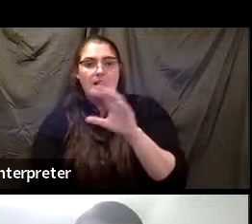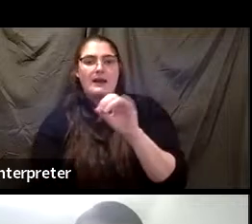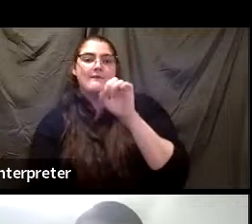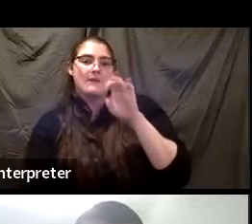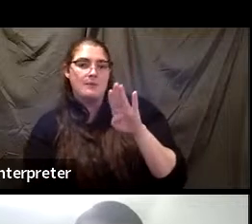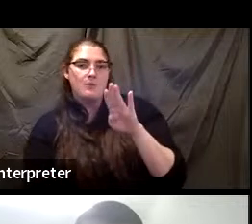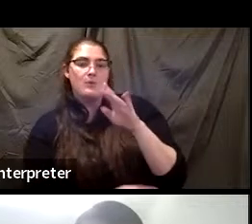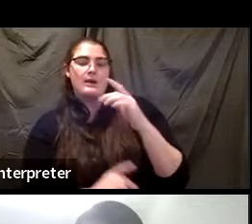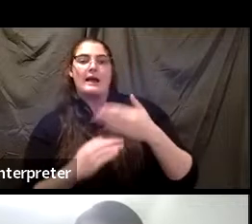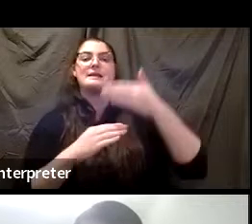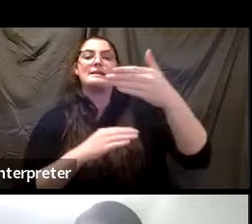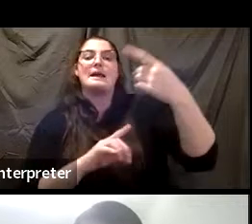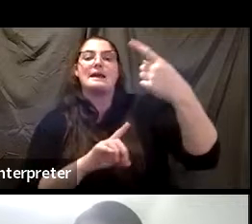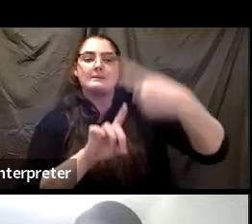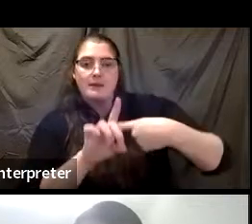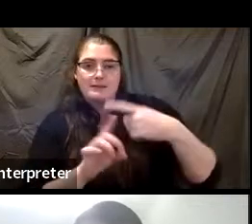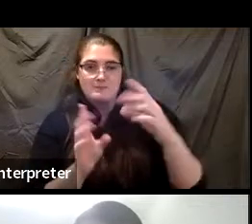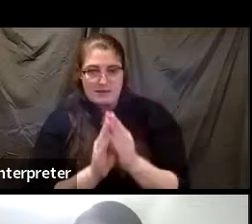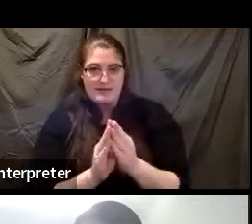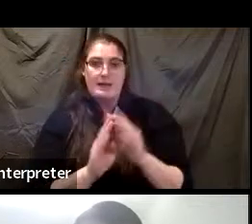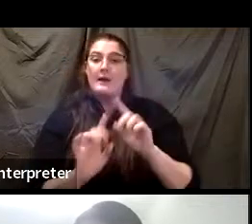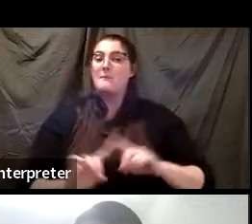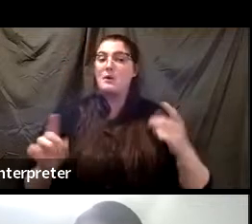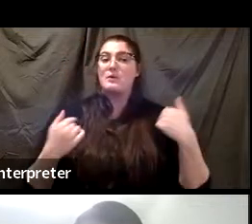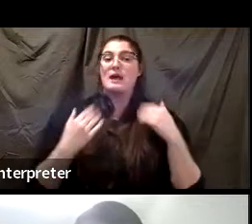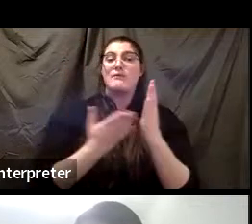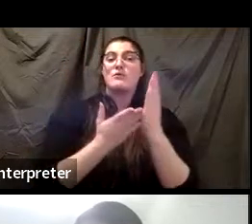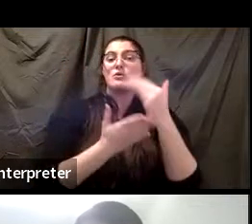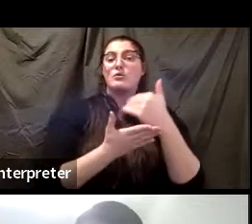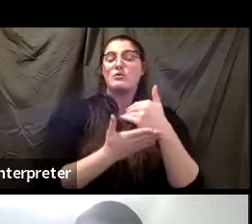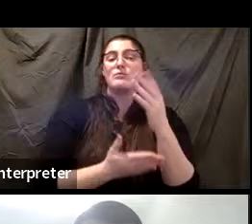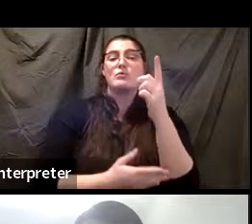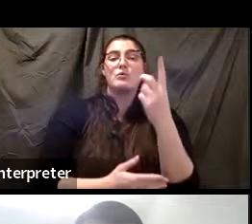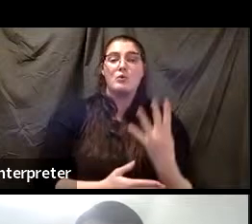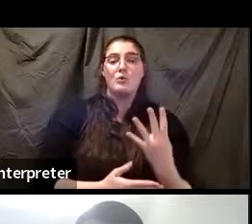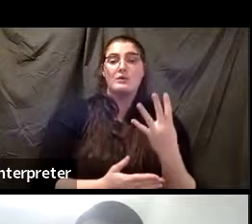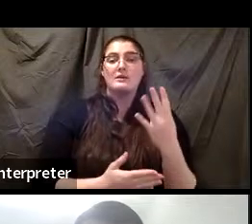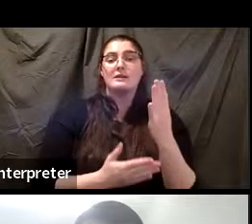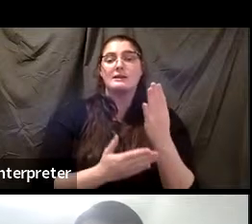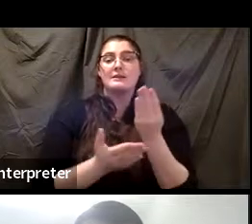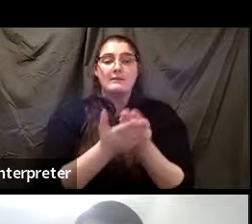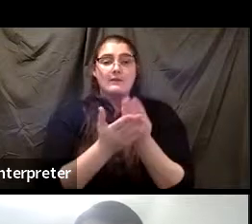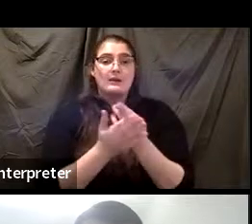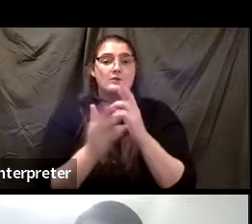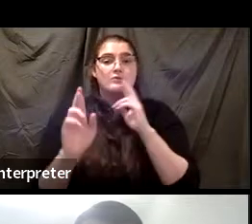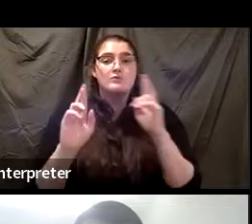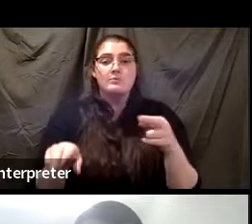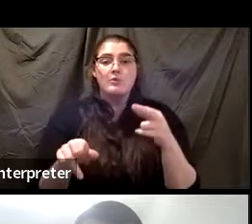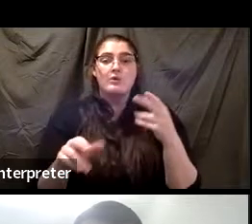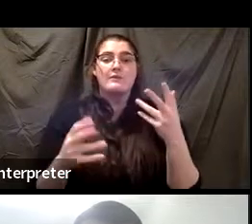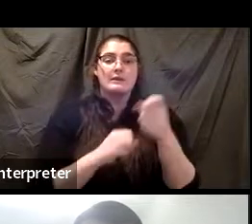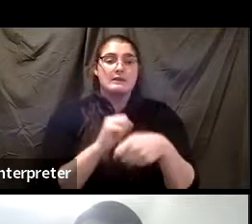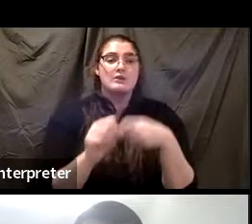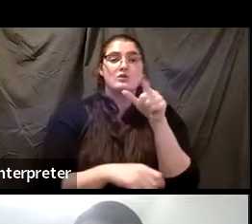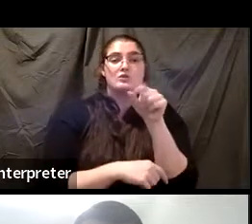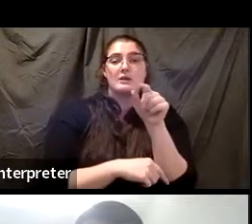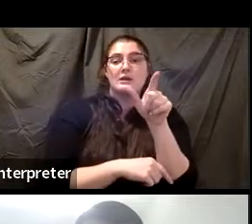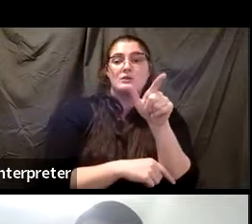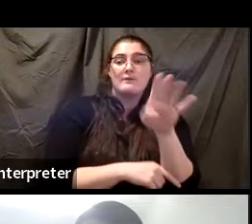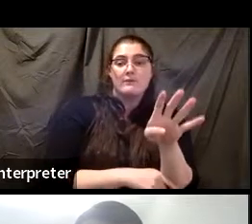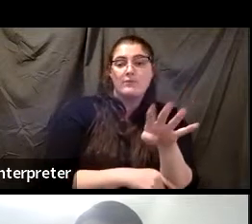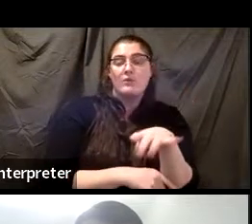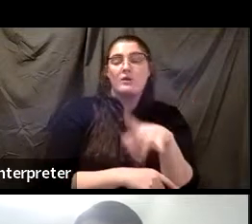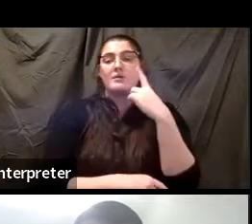meeting. But we still have the quarterly financial report for Q1 of fiscal year 2024. Because our